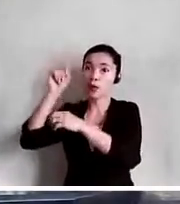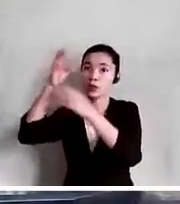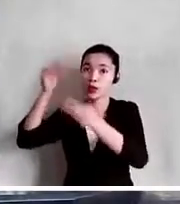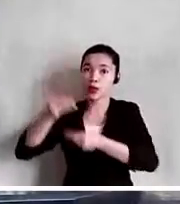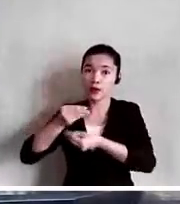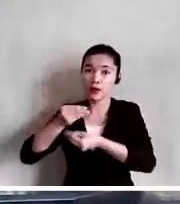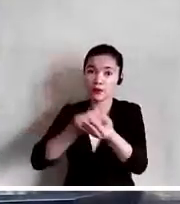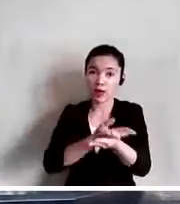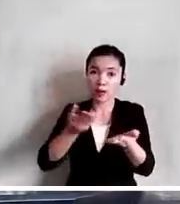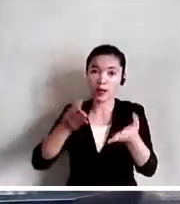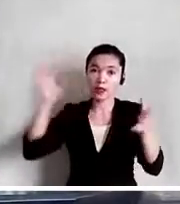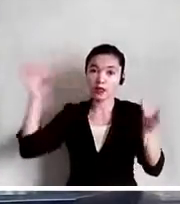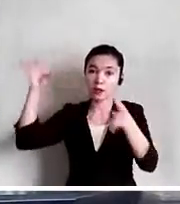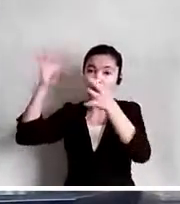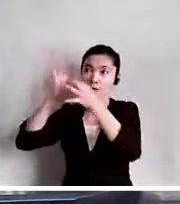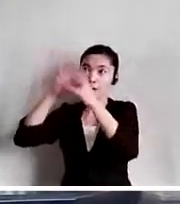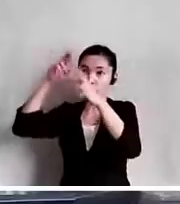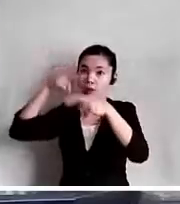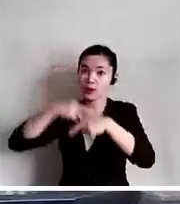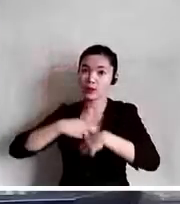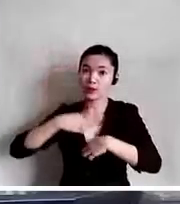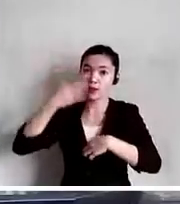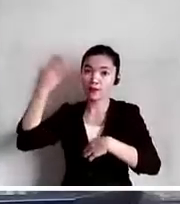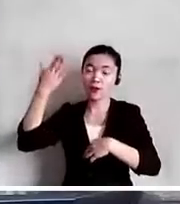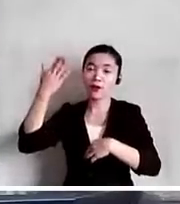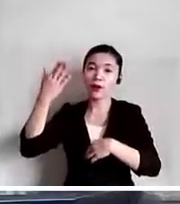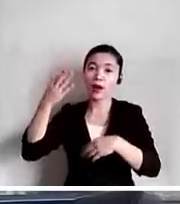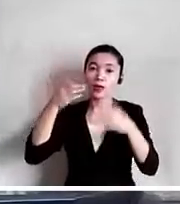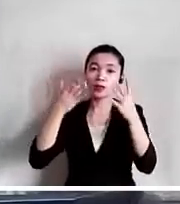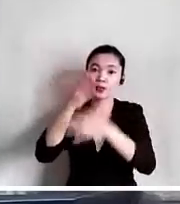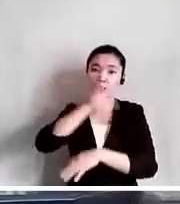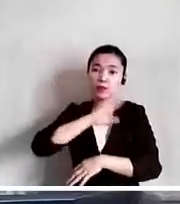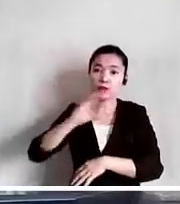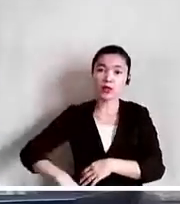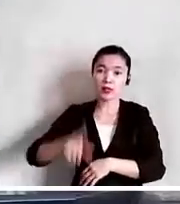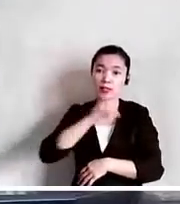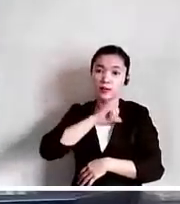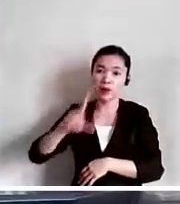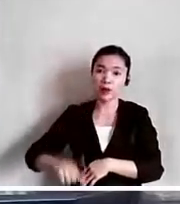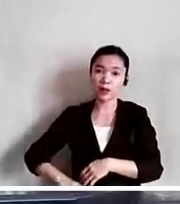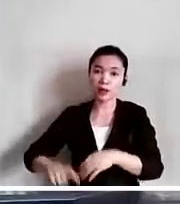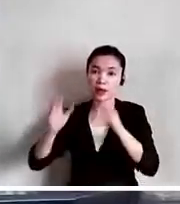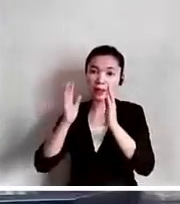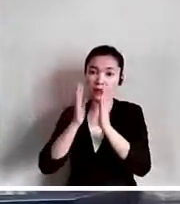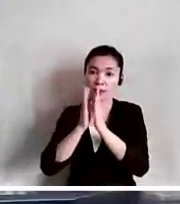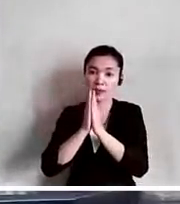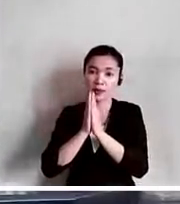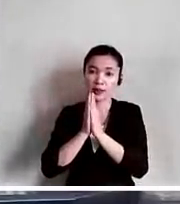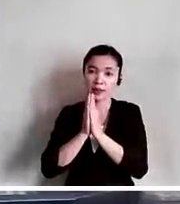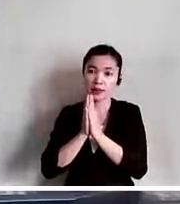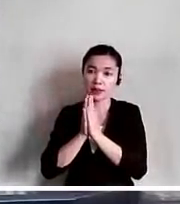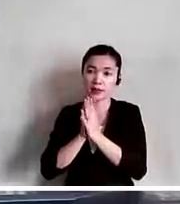to receive your very self. Through Christ our Lord. Amen.